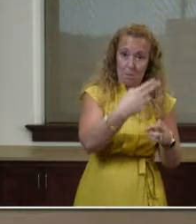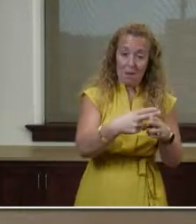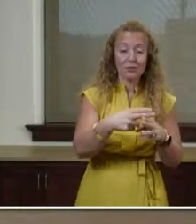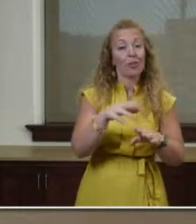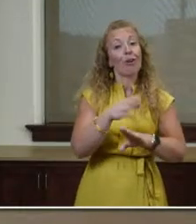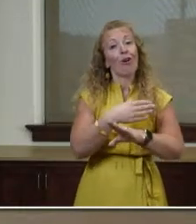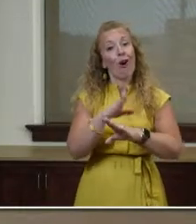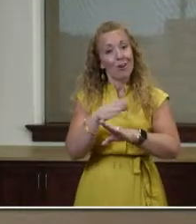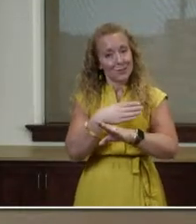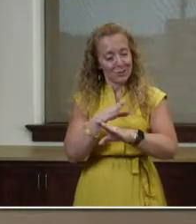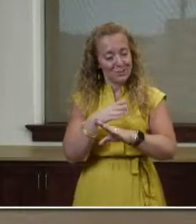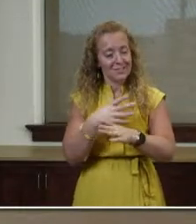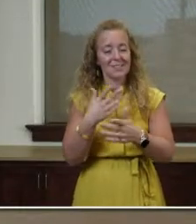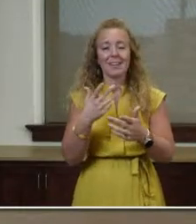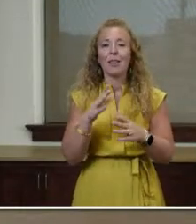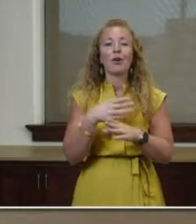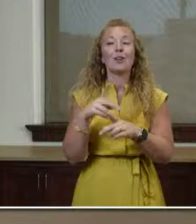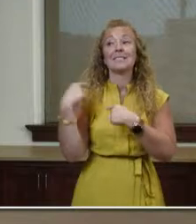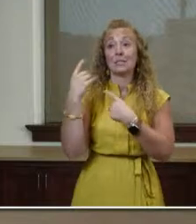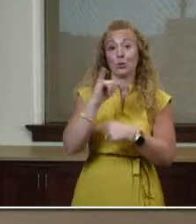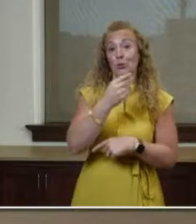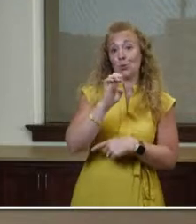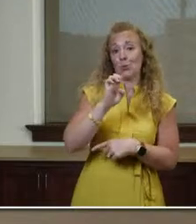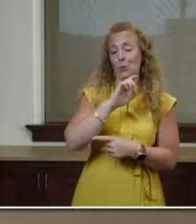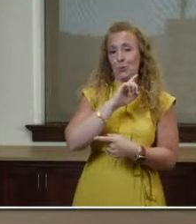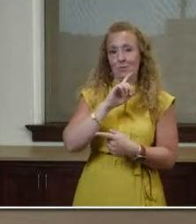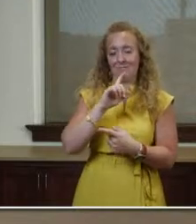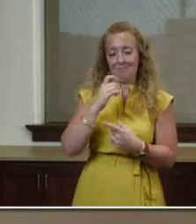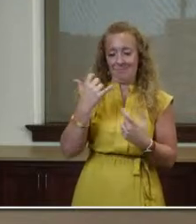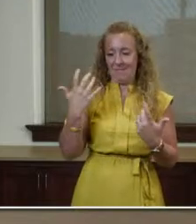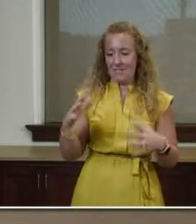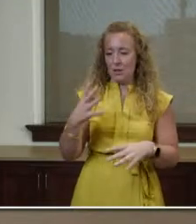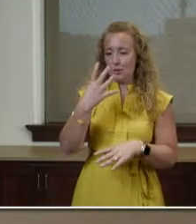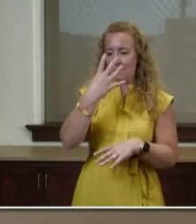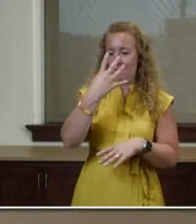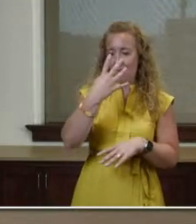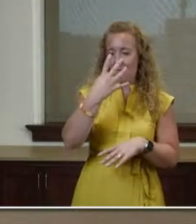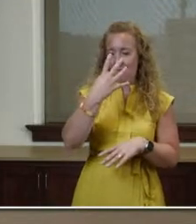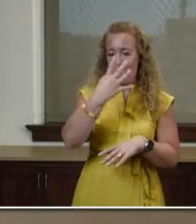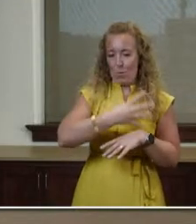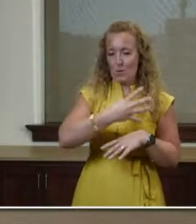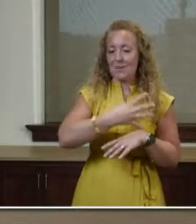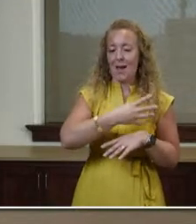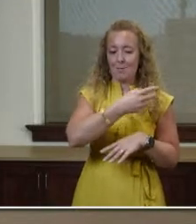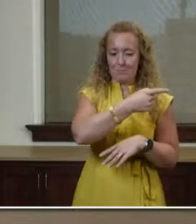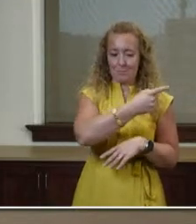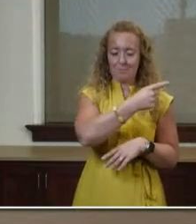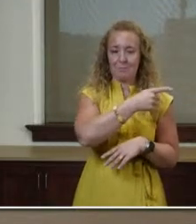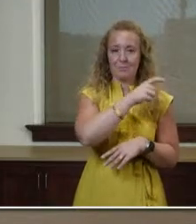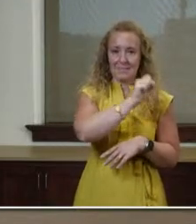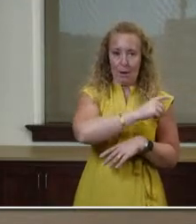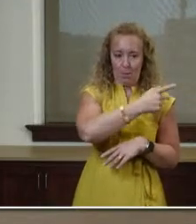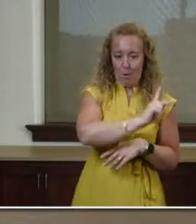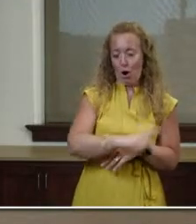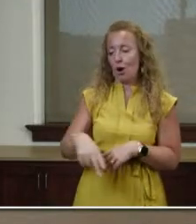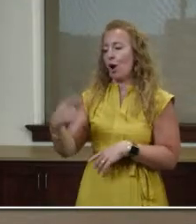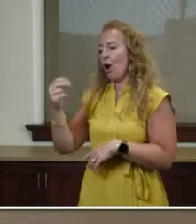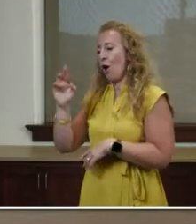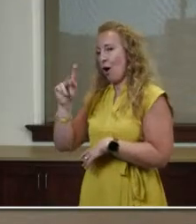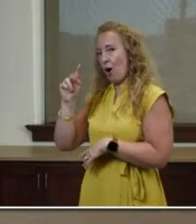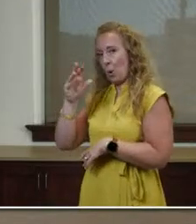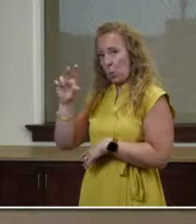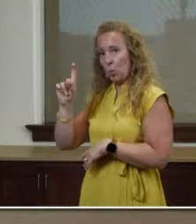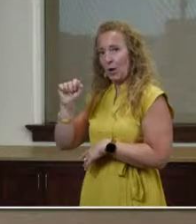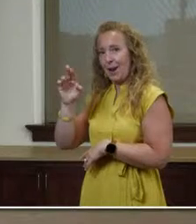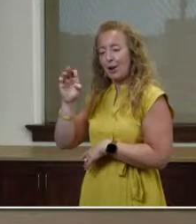have, and we've run them all since June, since early June. We've had 4 at each Heartwood Acres in South Park, and to look at people's faces